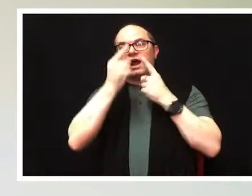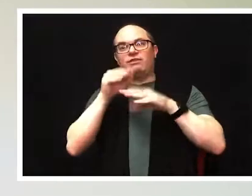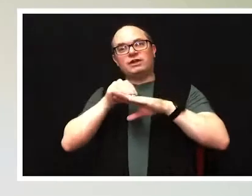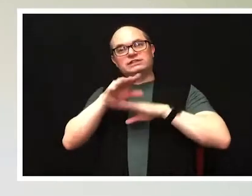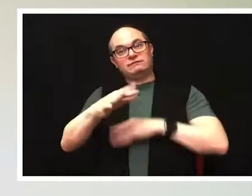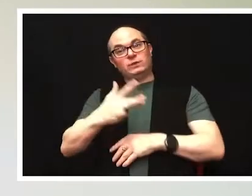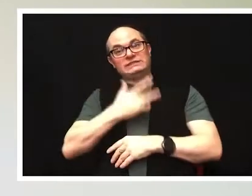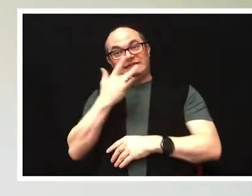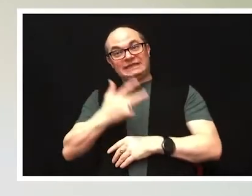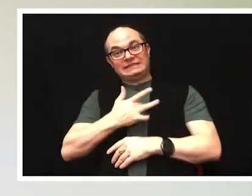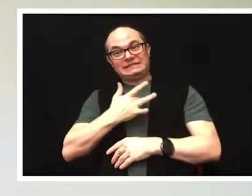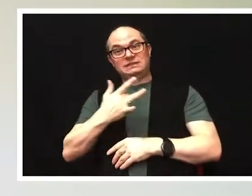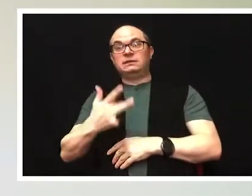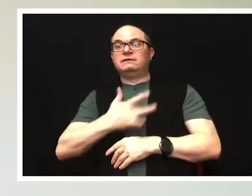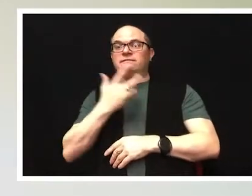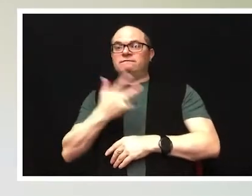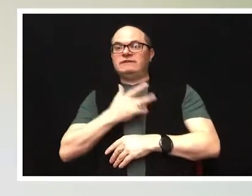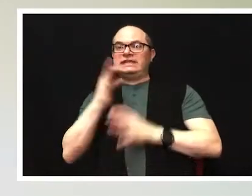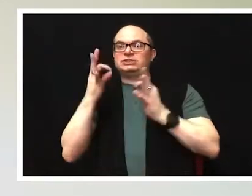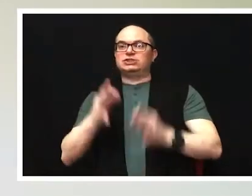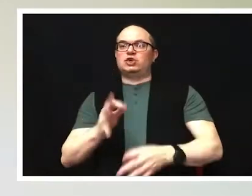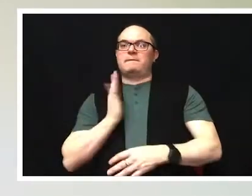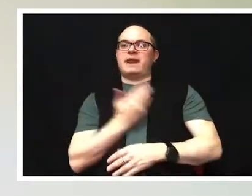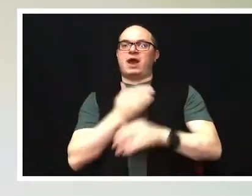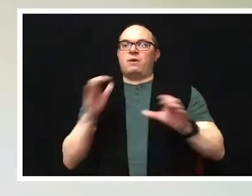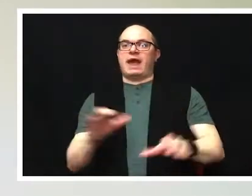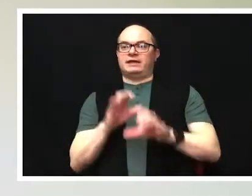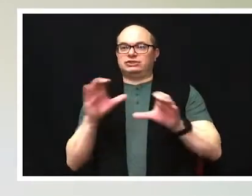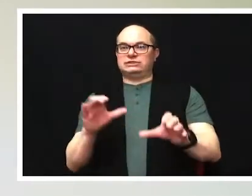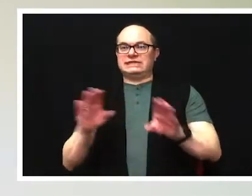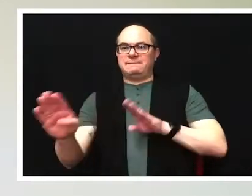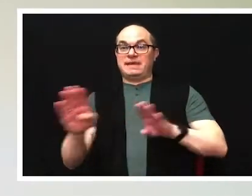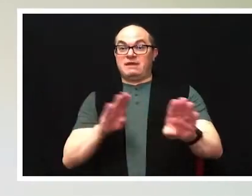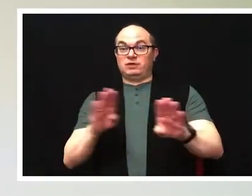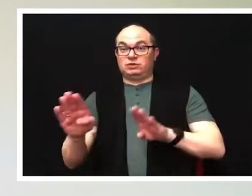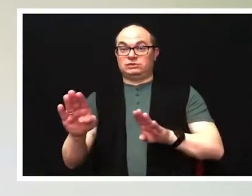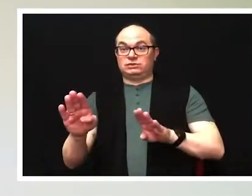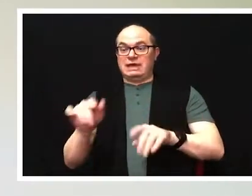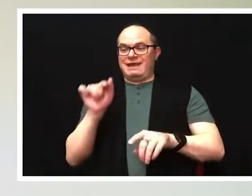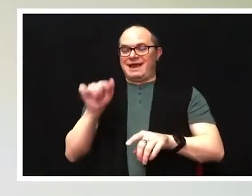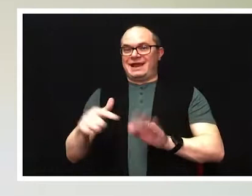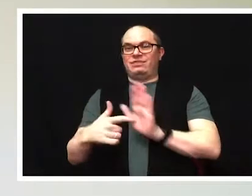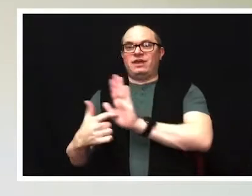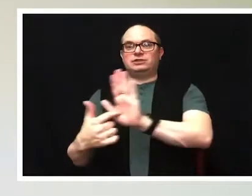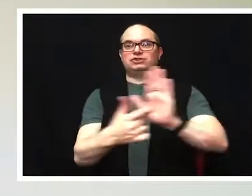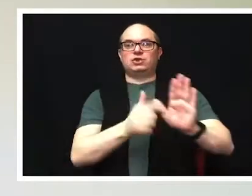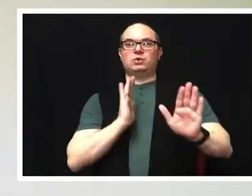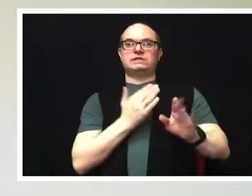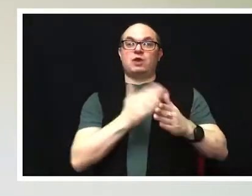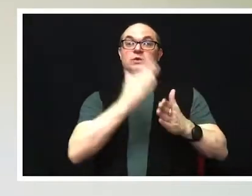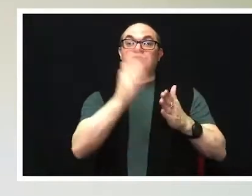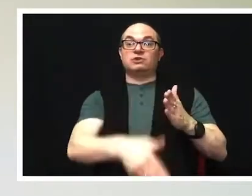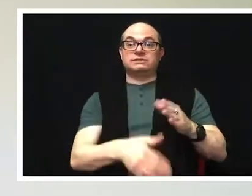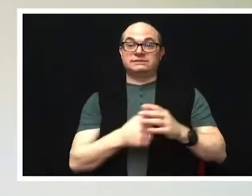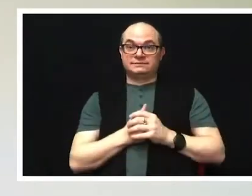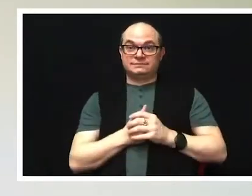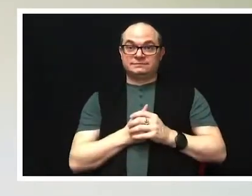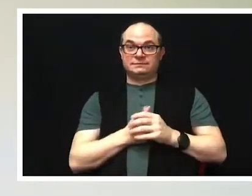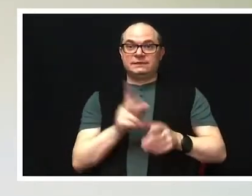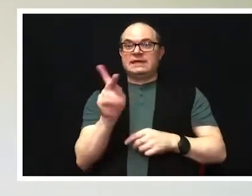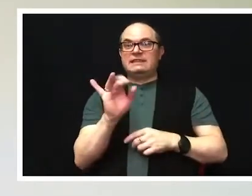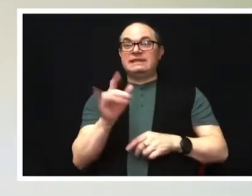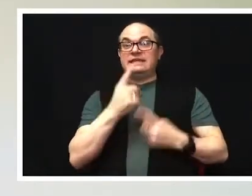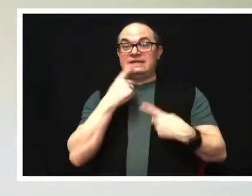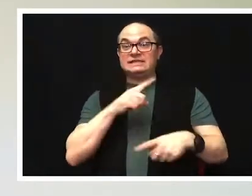influence our feelings determine our actions and behaviors, which ultimately dictate our results. The key